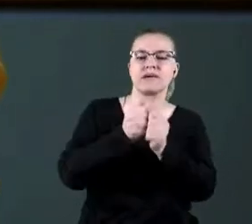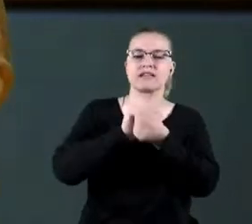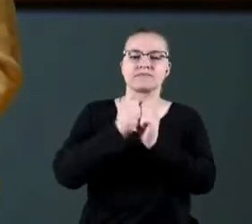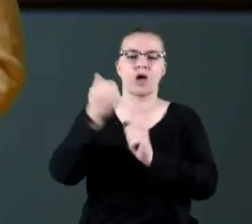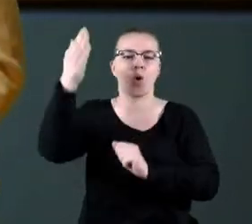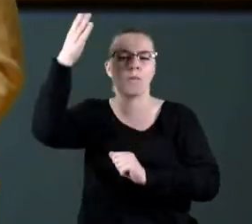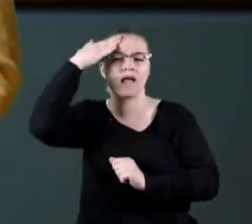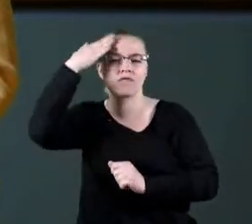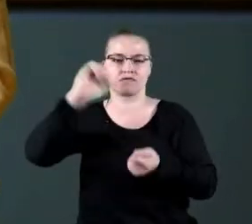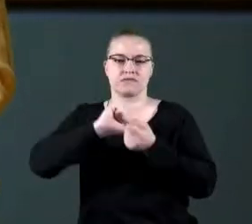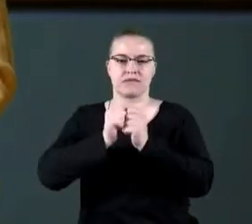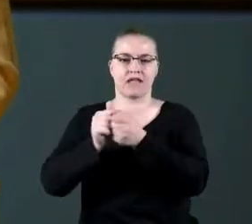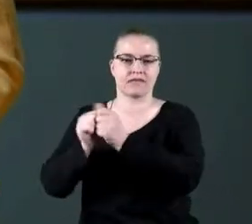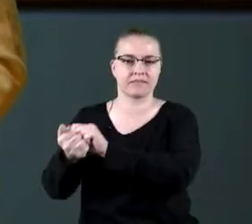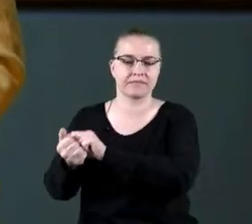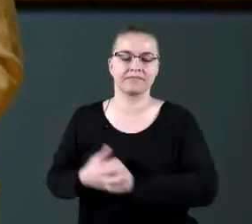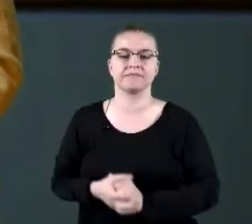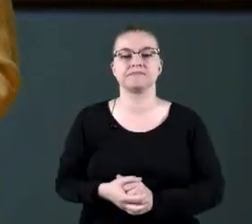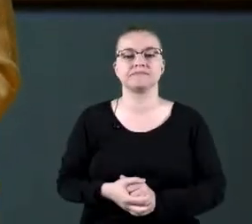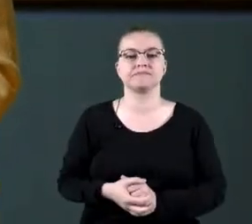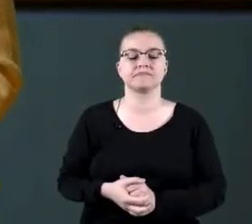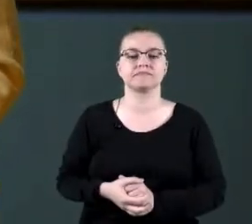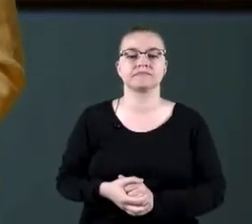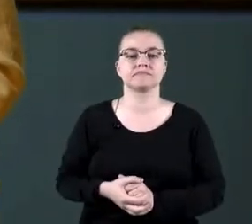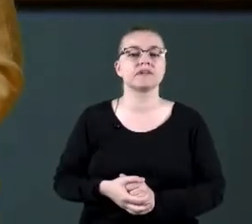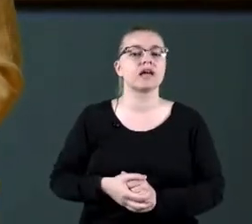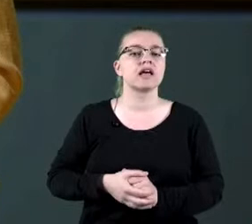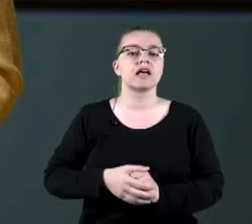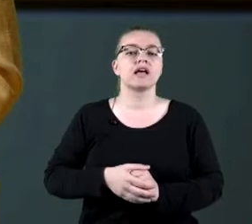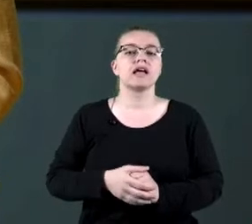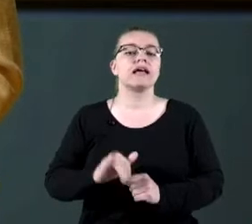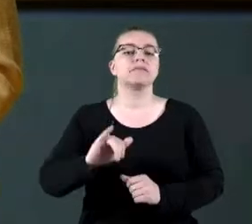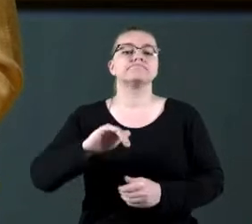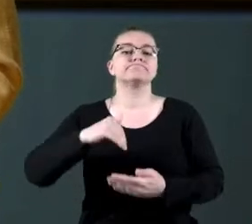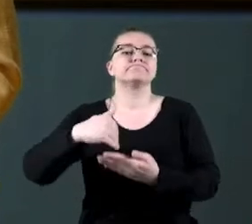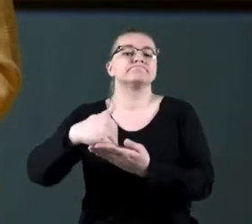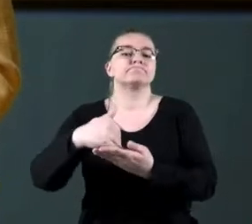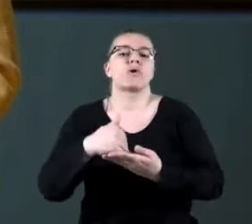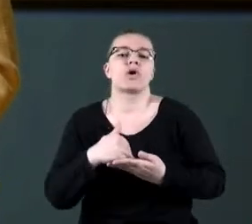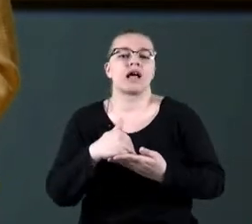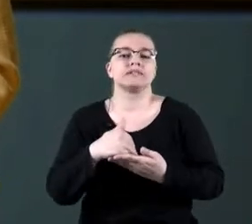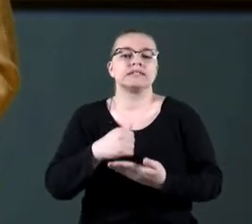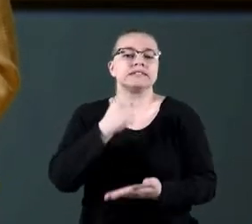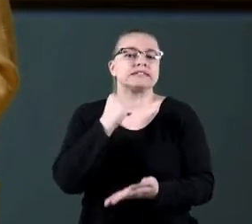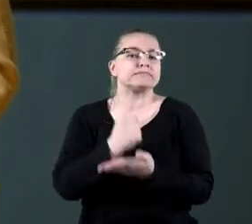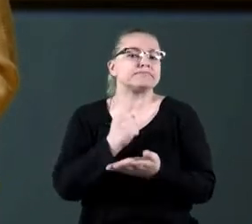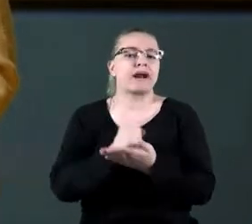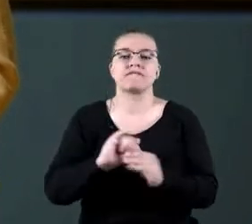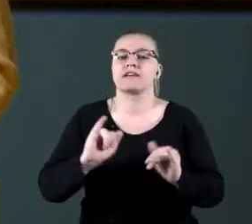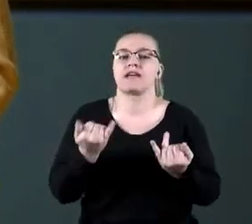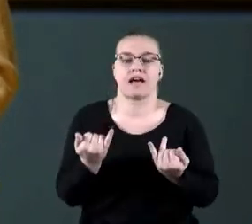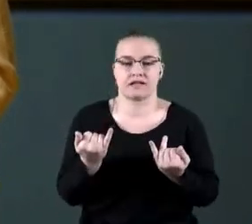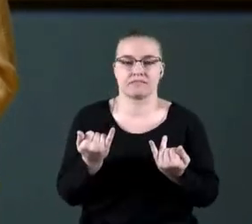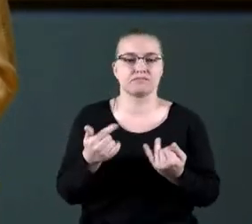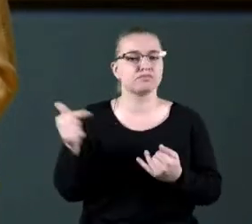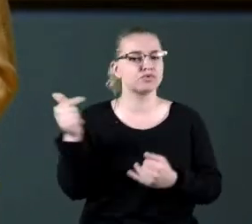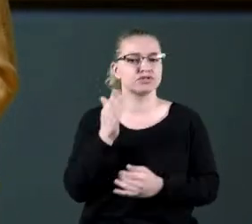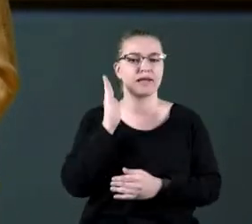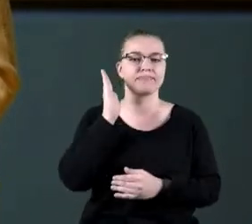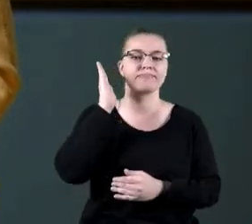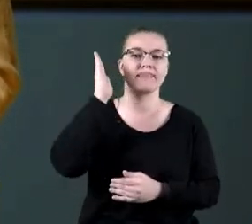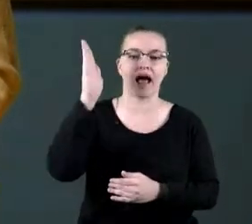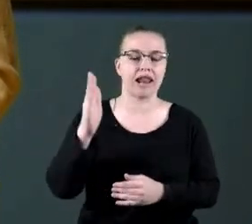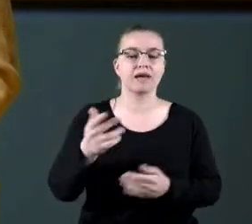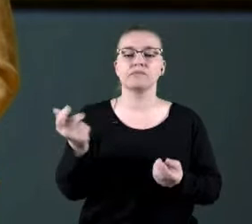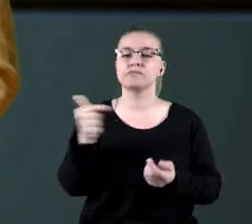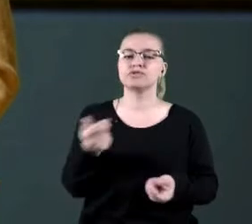of questioning and challenging the perspectives on and capacities for resilience is to go beyond building back better,